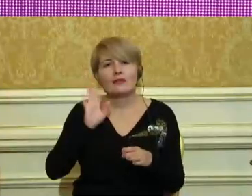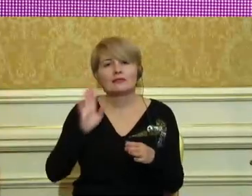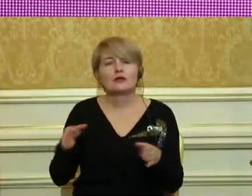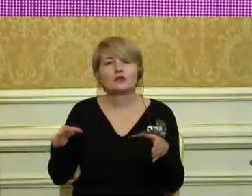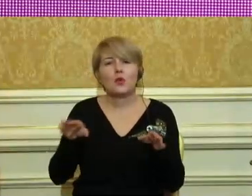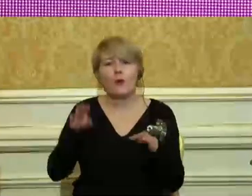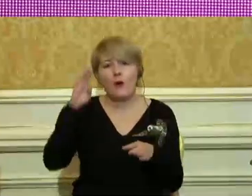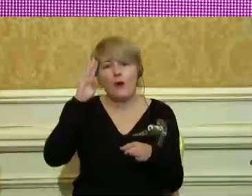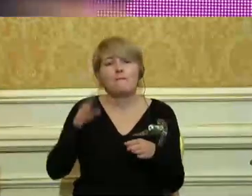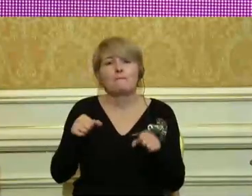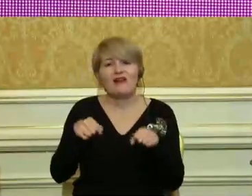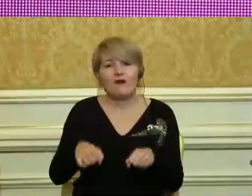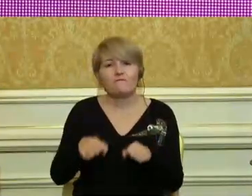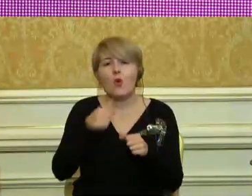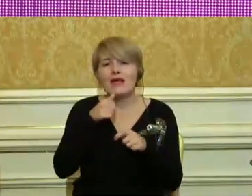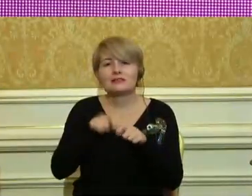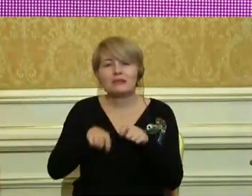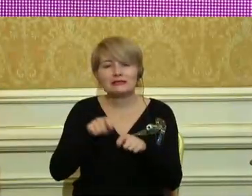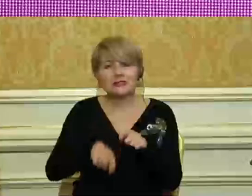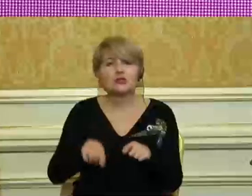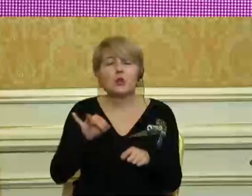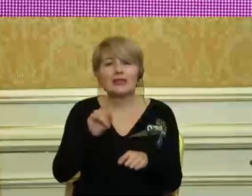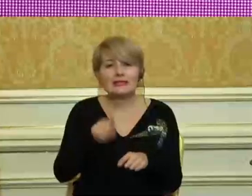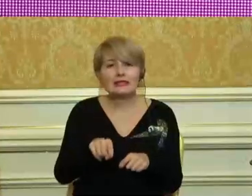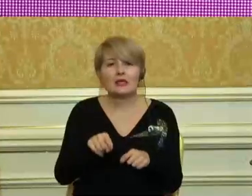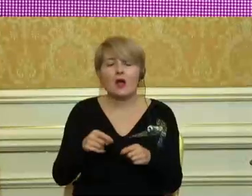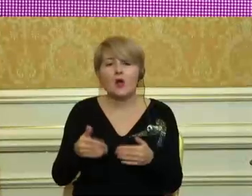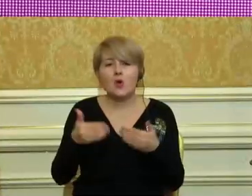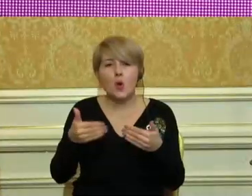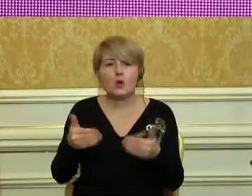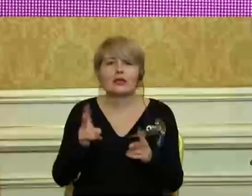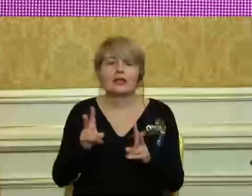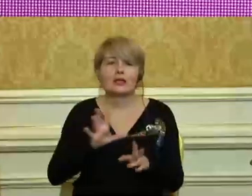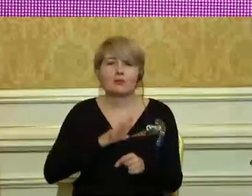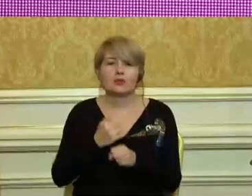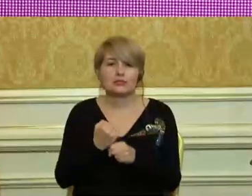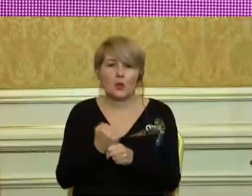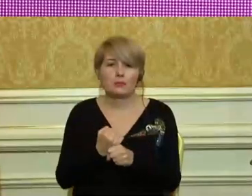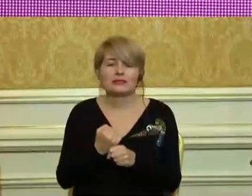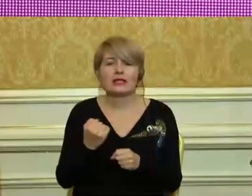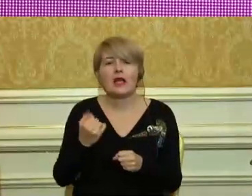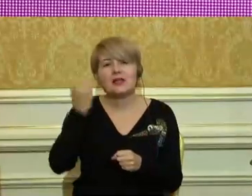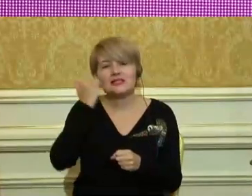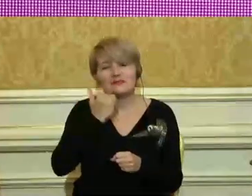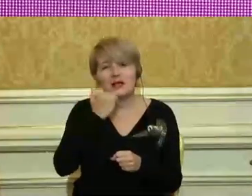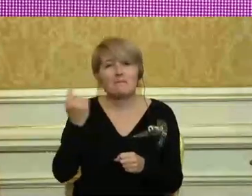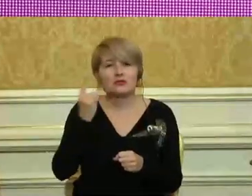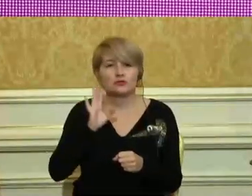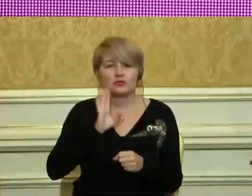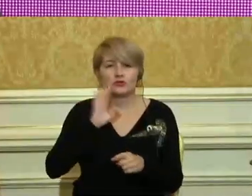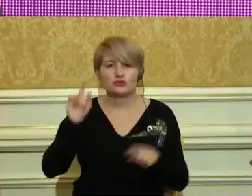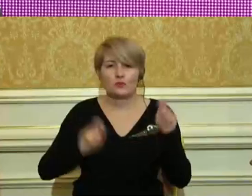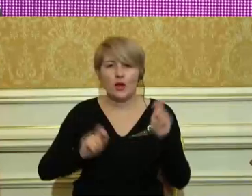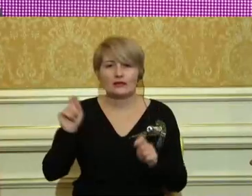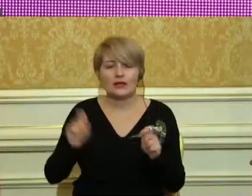with this. So we're just, you know, dealing with the gender expertise and all normative acts. And this is the first step, and we've done